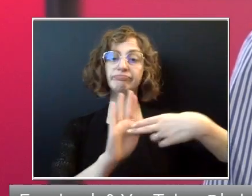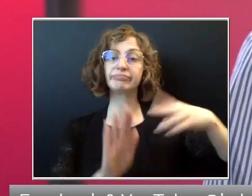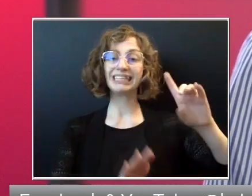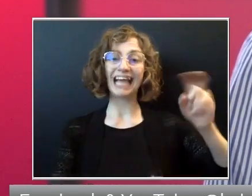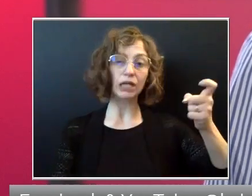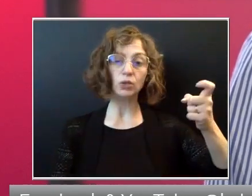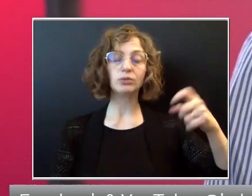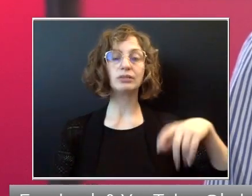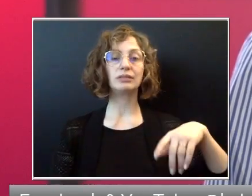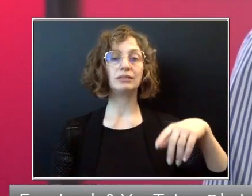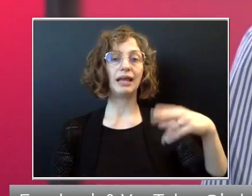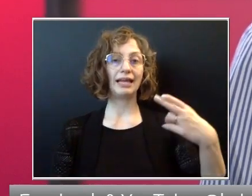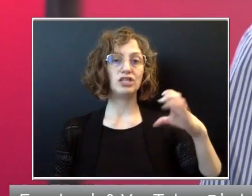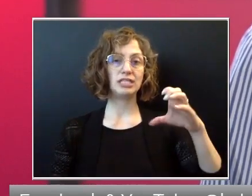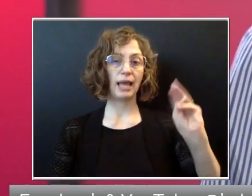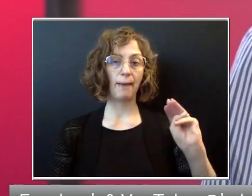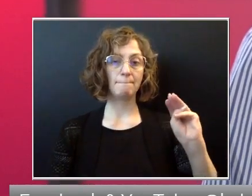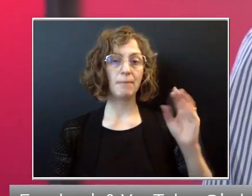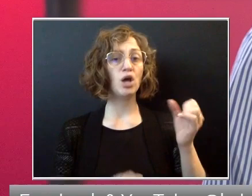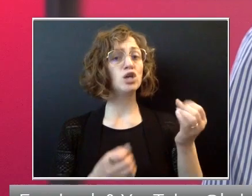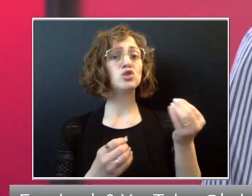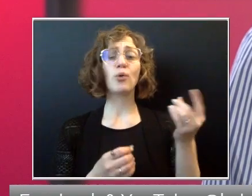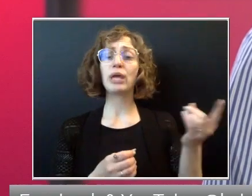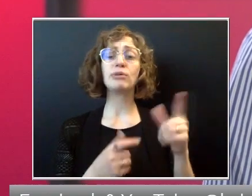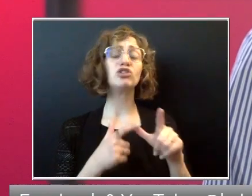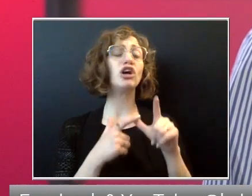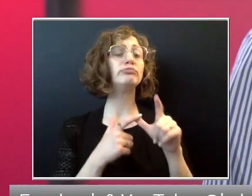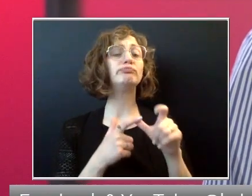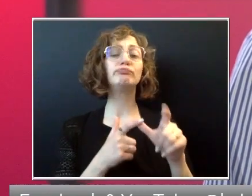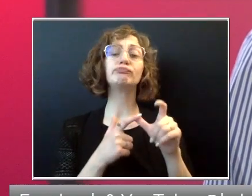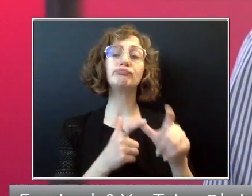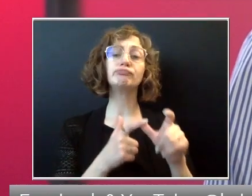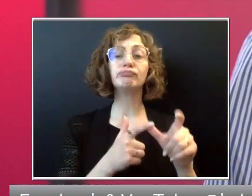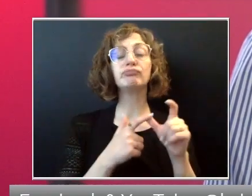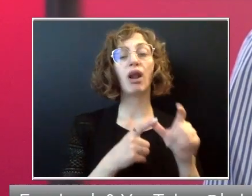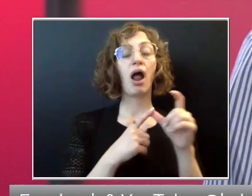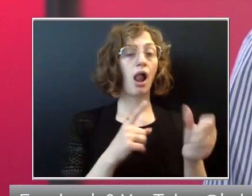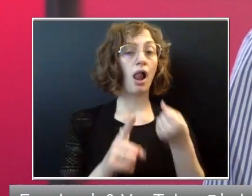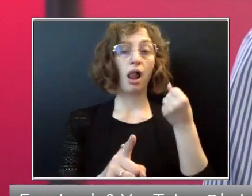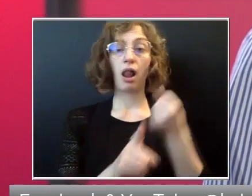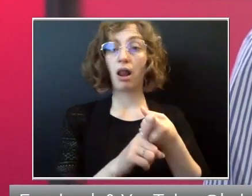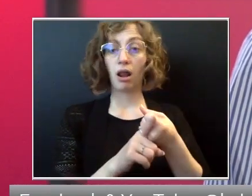jogging on the LSU track, so of sudden cardiac arrest.